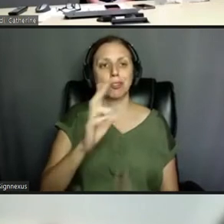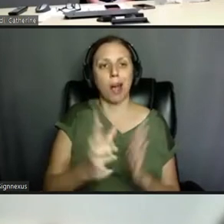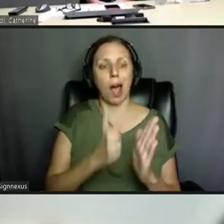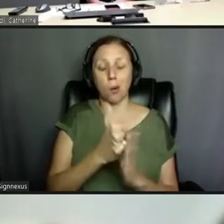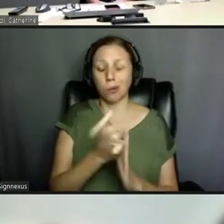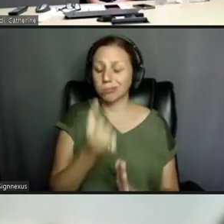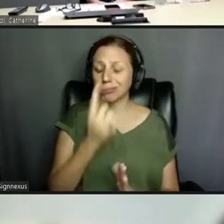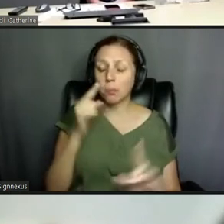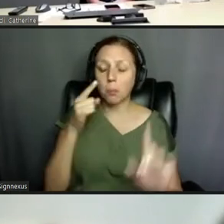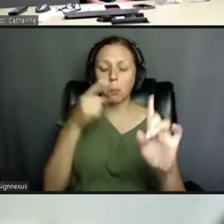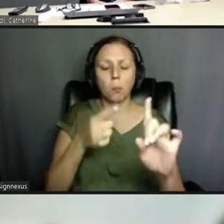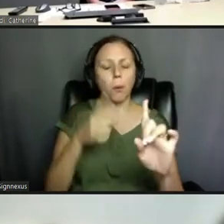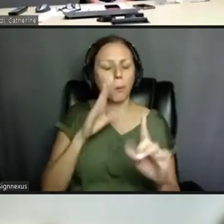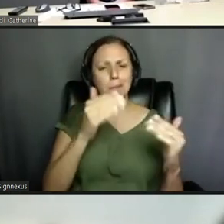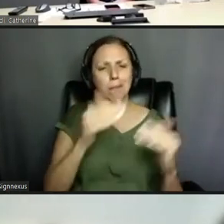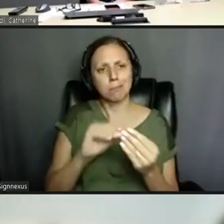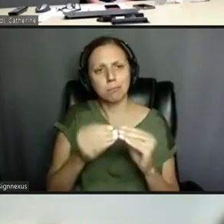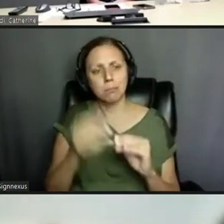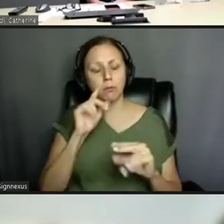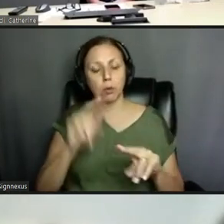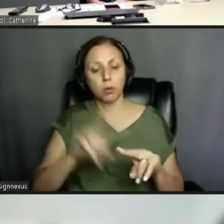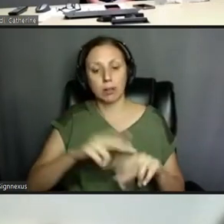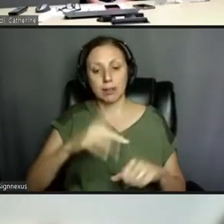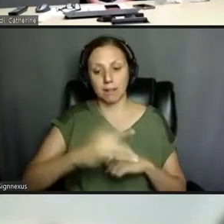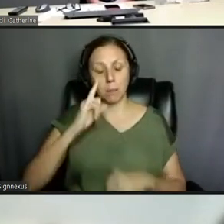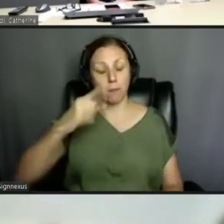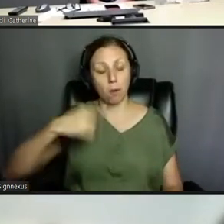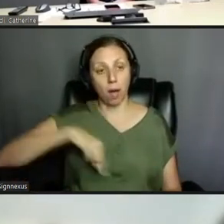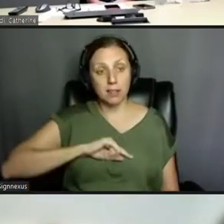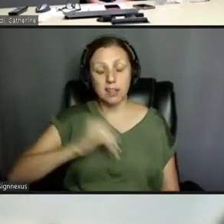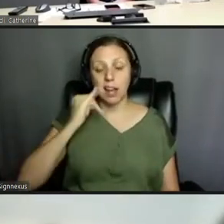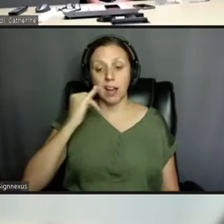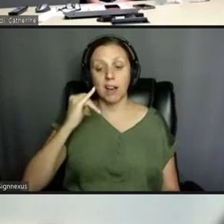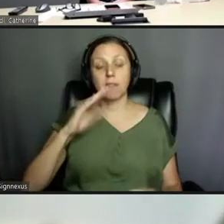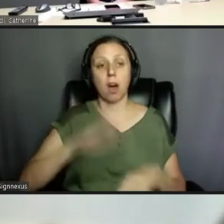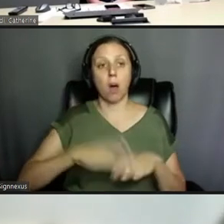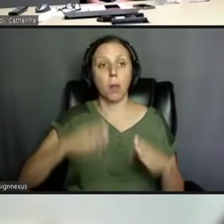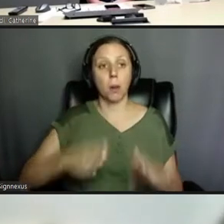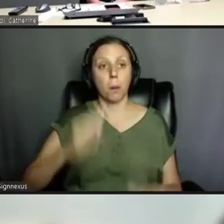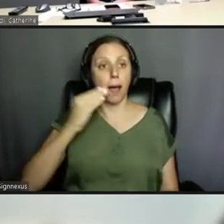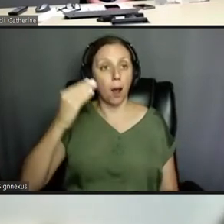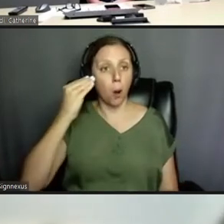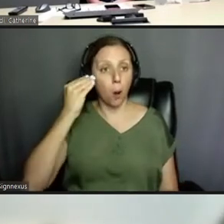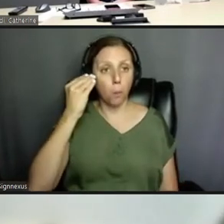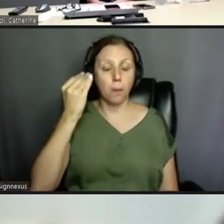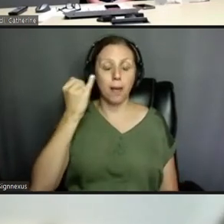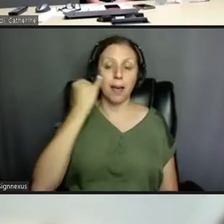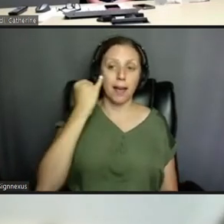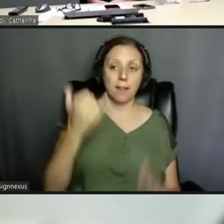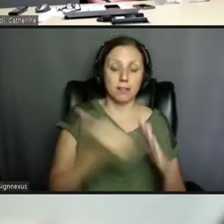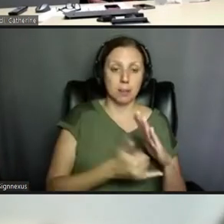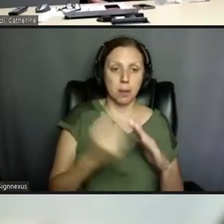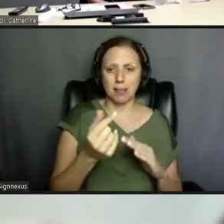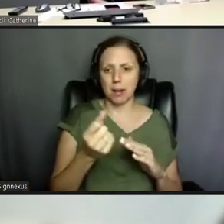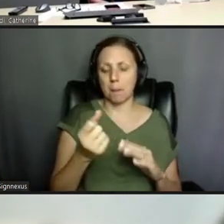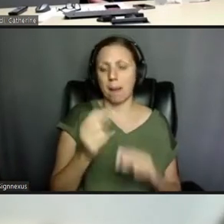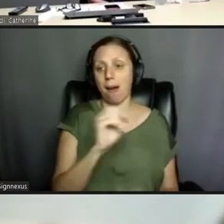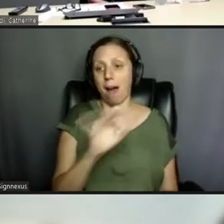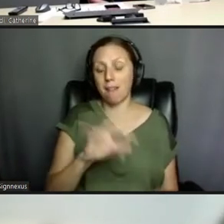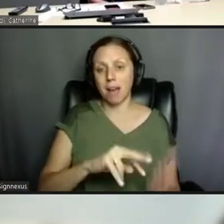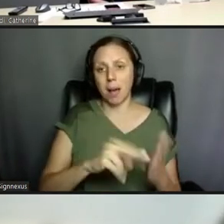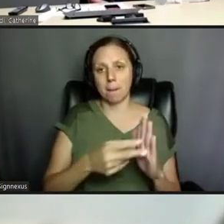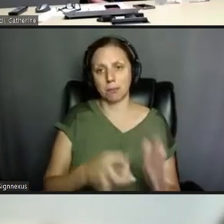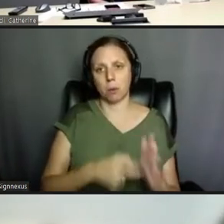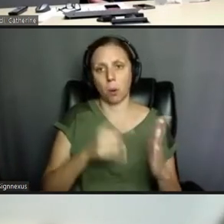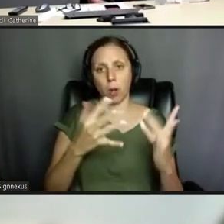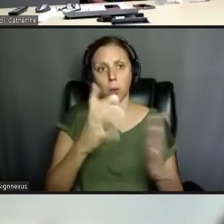available to us on this line. On the way home, if a train is missed because your subway is a little off, you'd have to wait an hour for